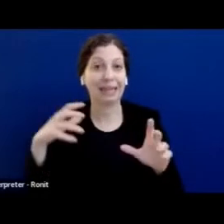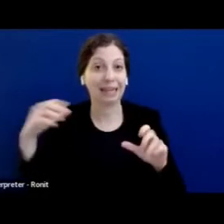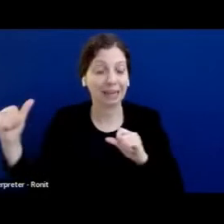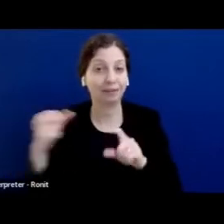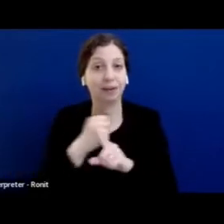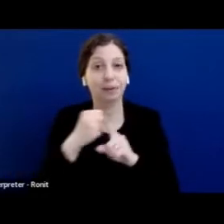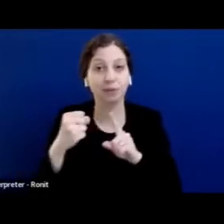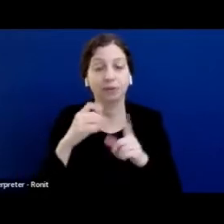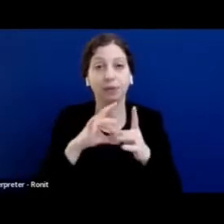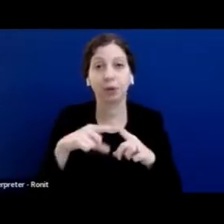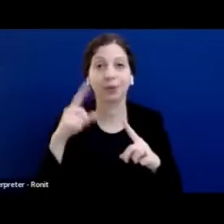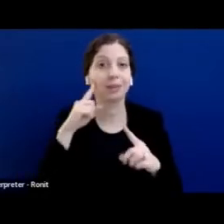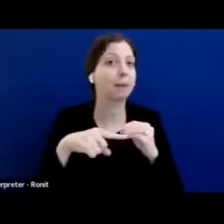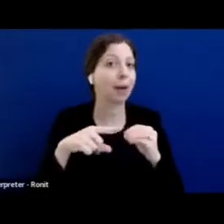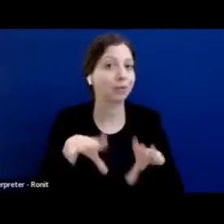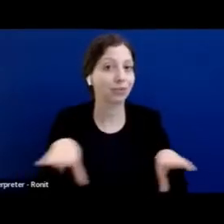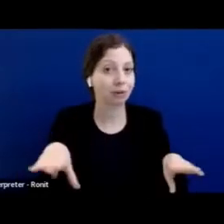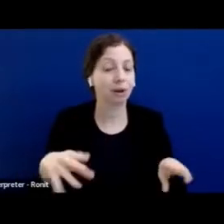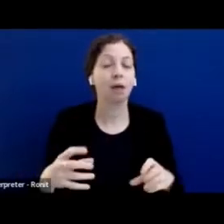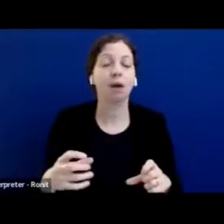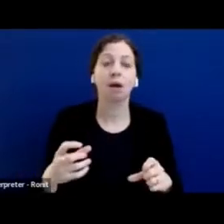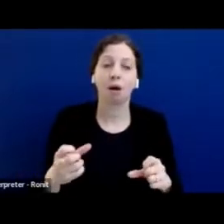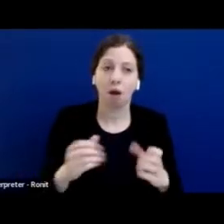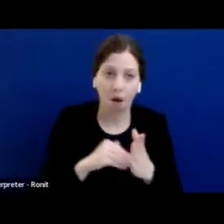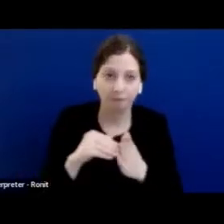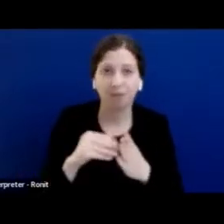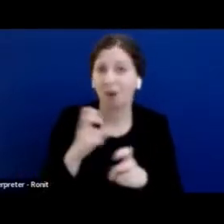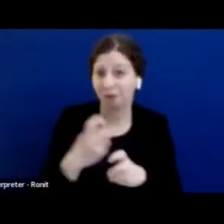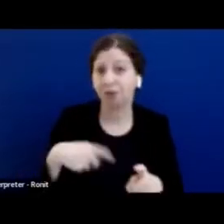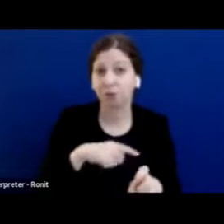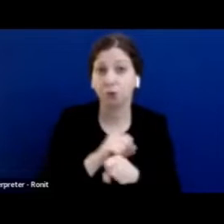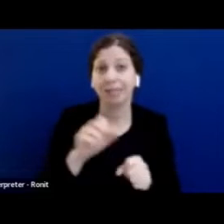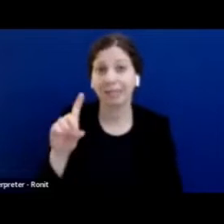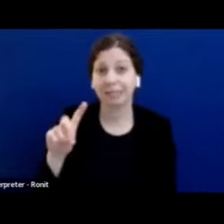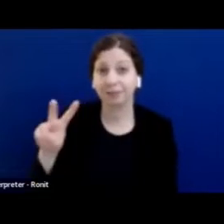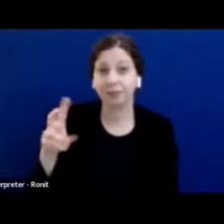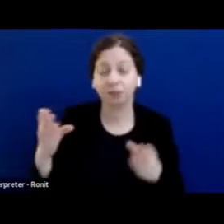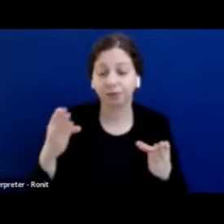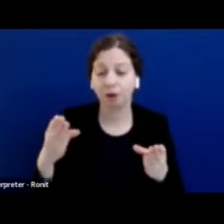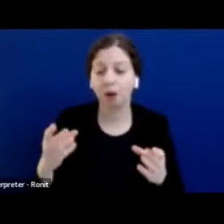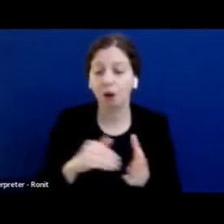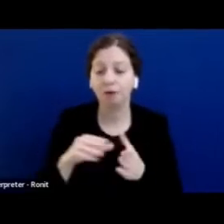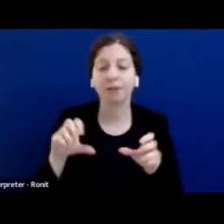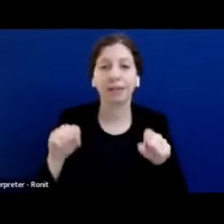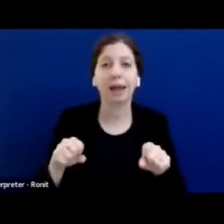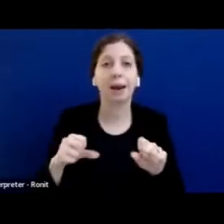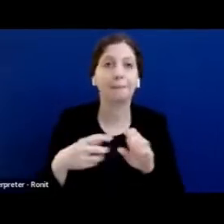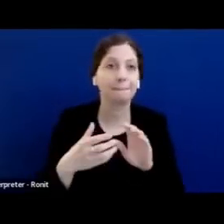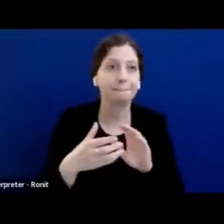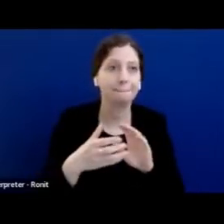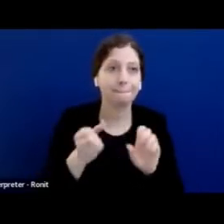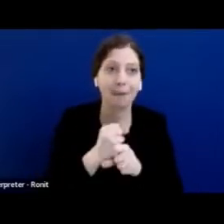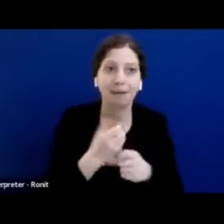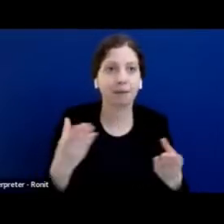about children often, and that was something that was very, very hard for us working in DV services, often can make things harder or